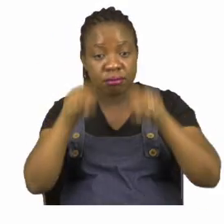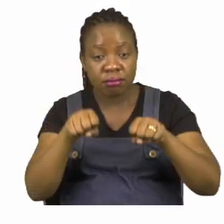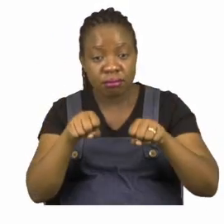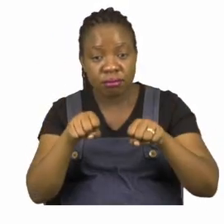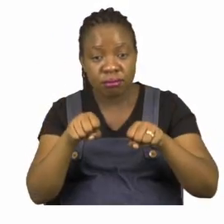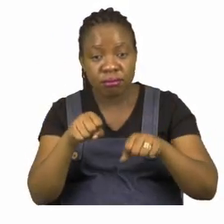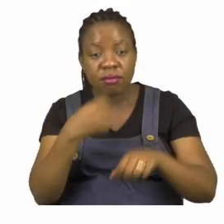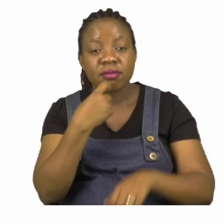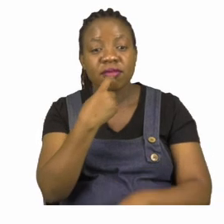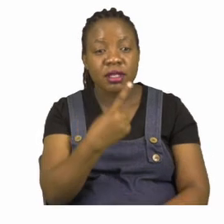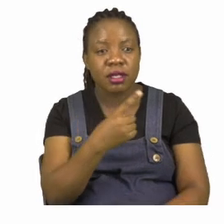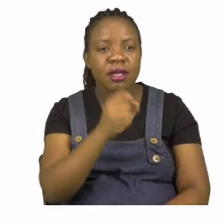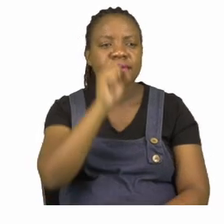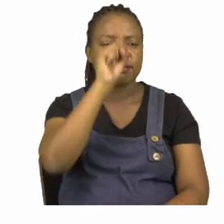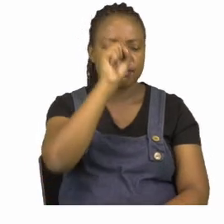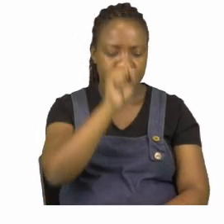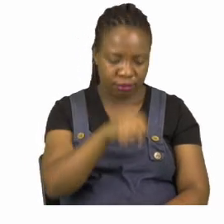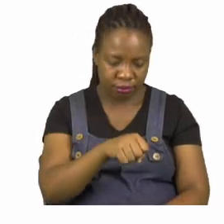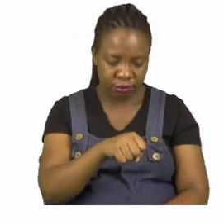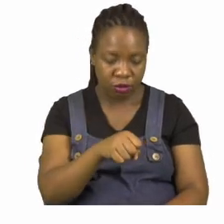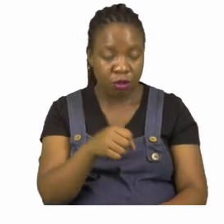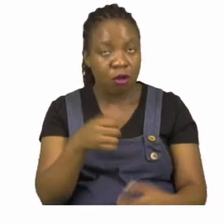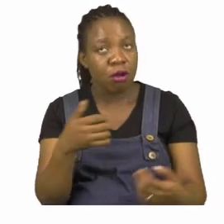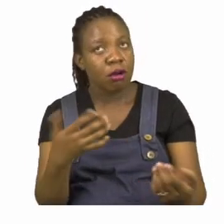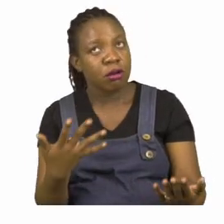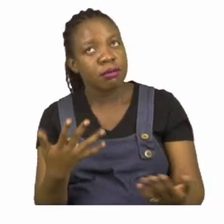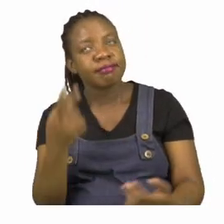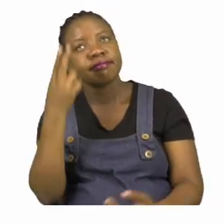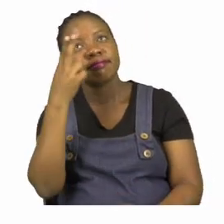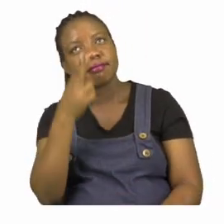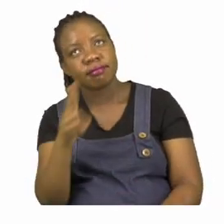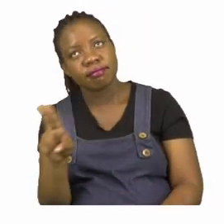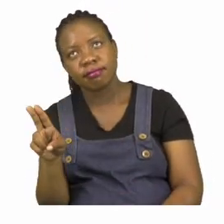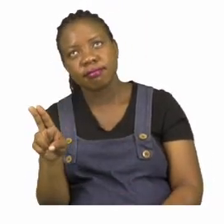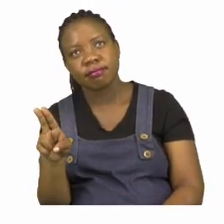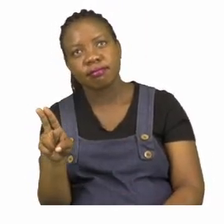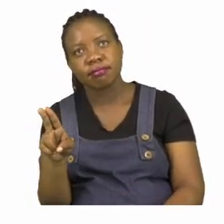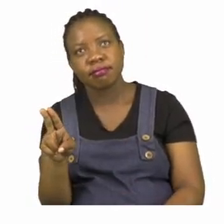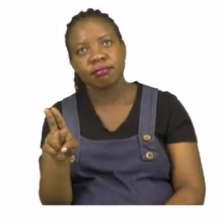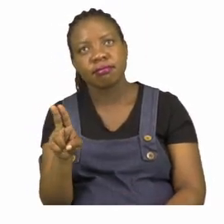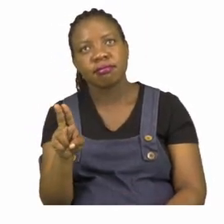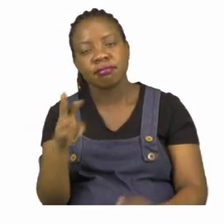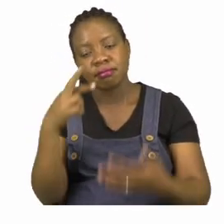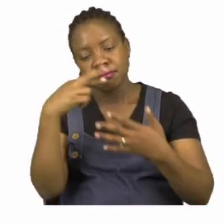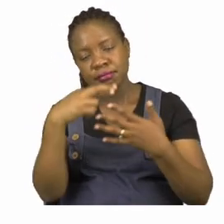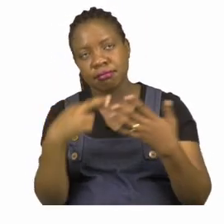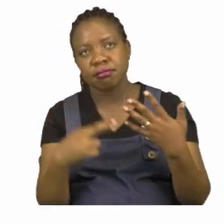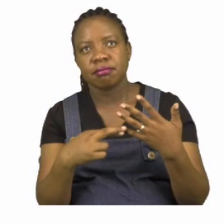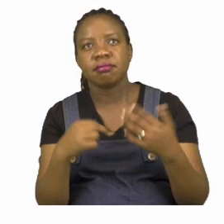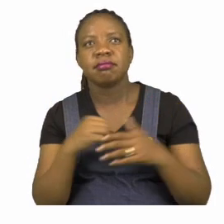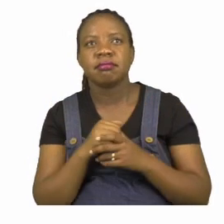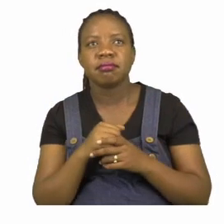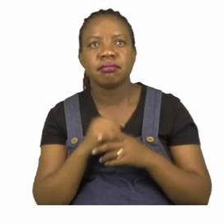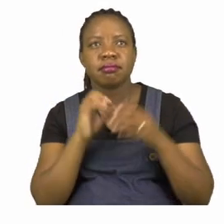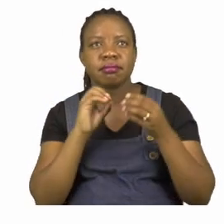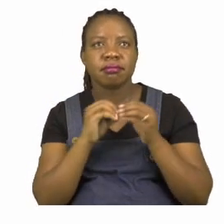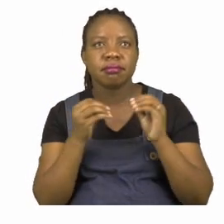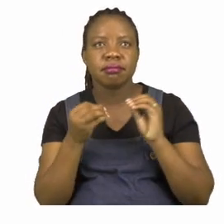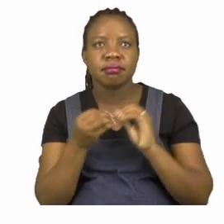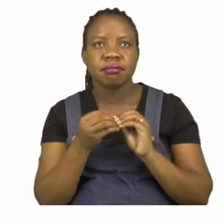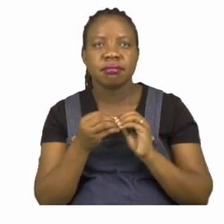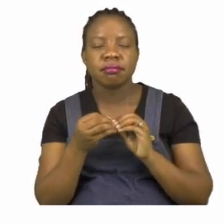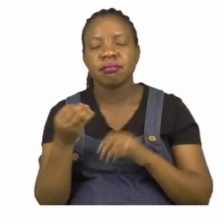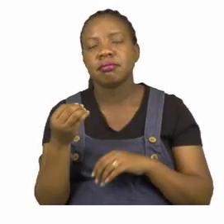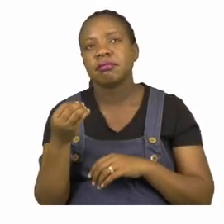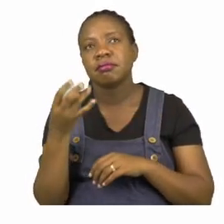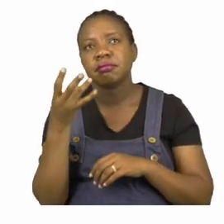yes or no and give a reason. For number 7, they are asking you